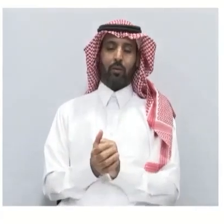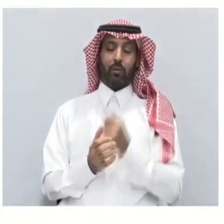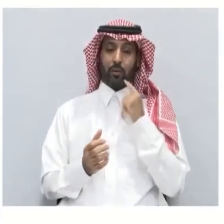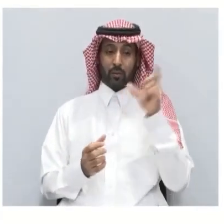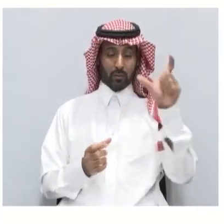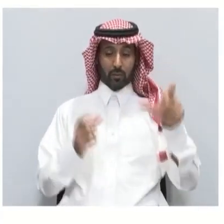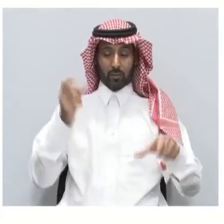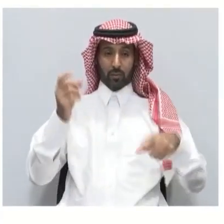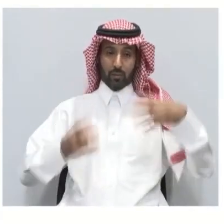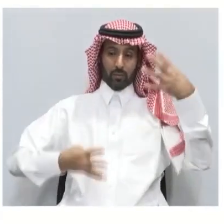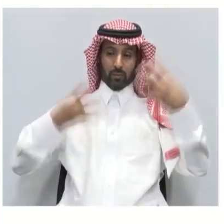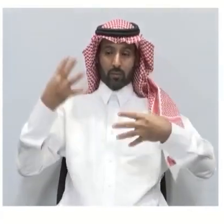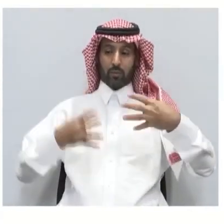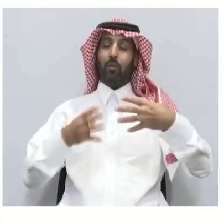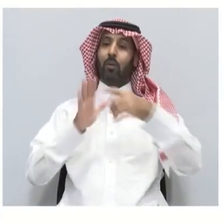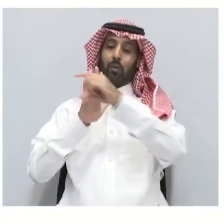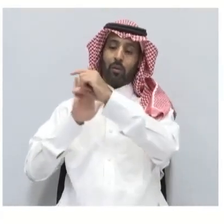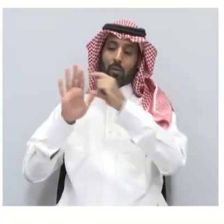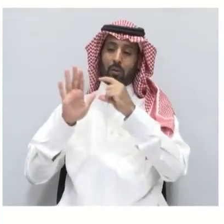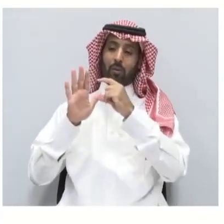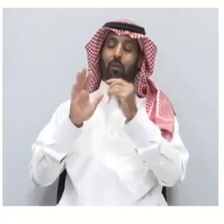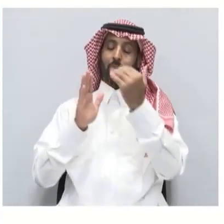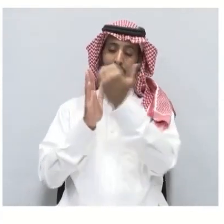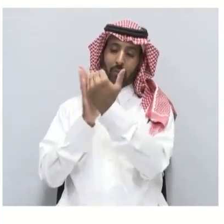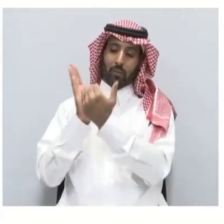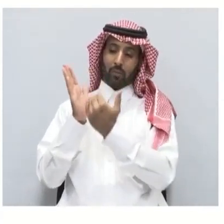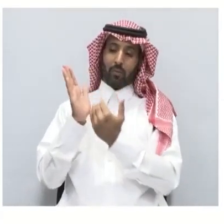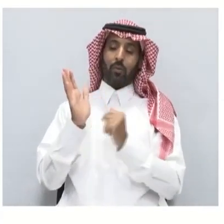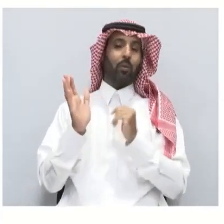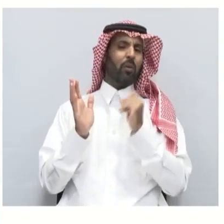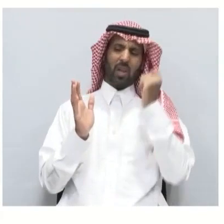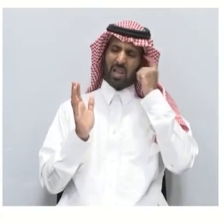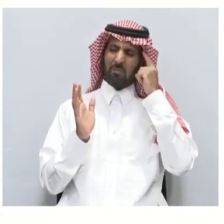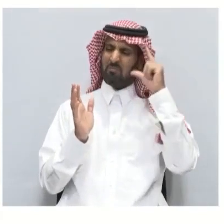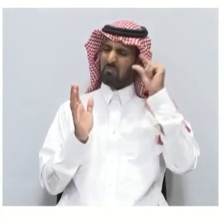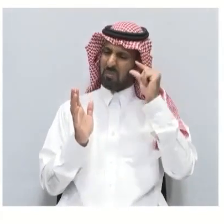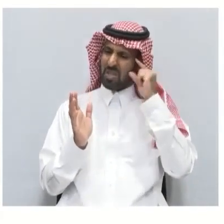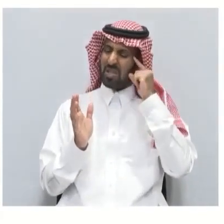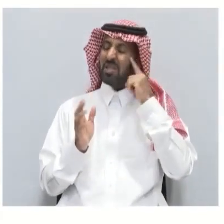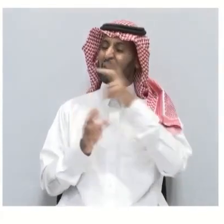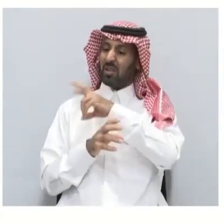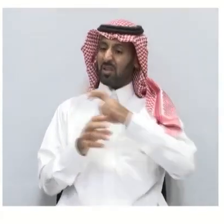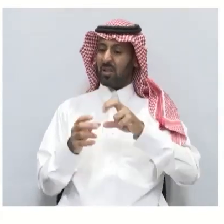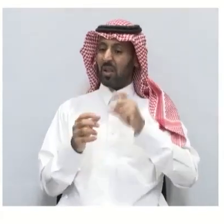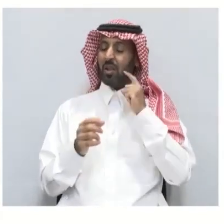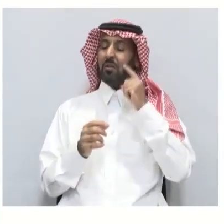the headline with the article. Find the most foolish criminal. Do you know what's the meaning of the word